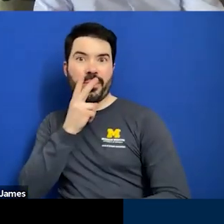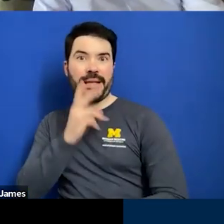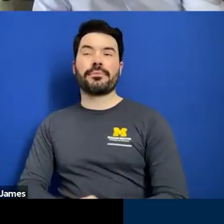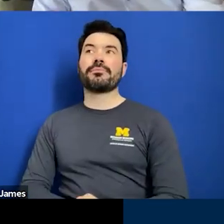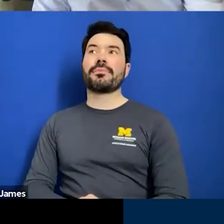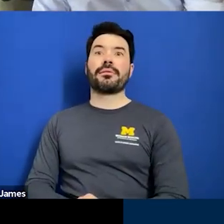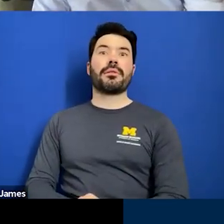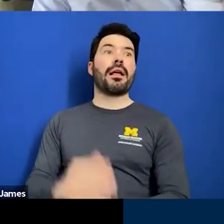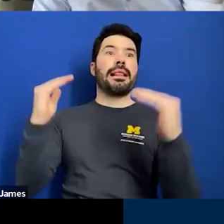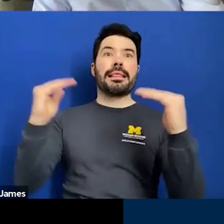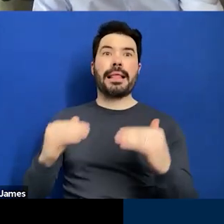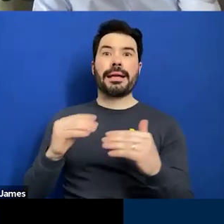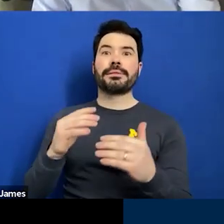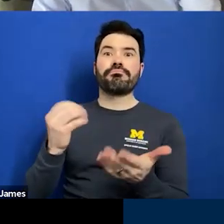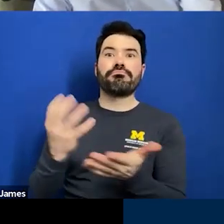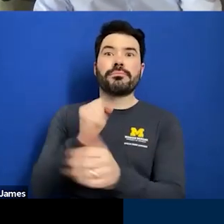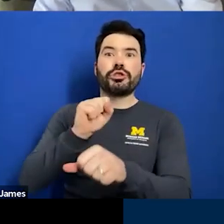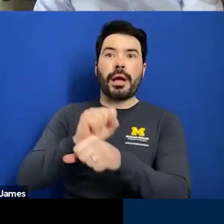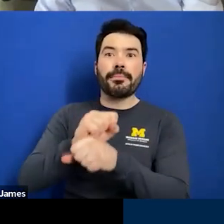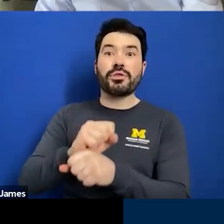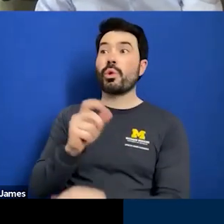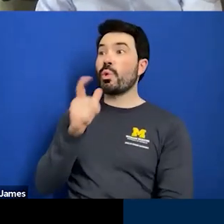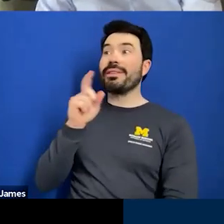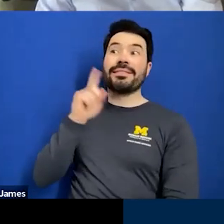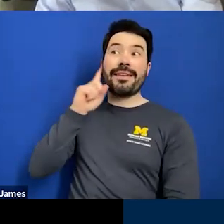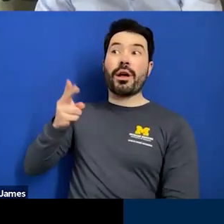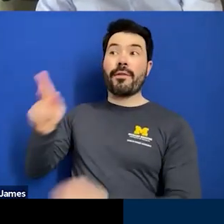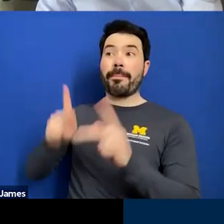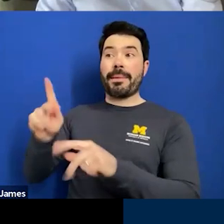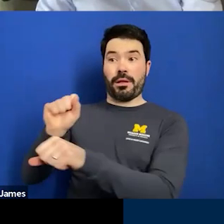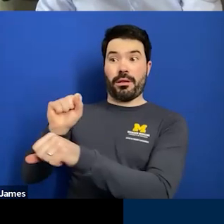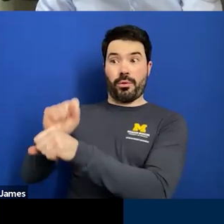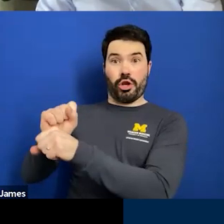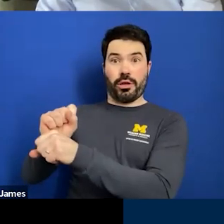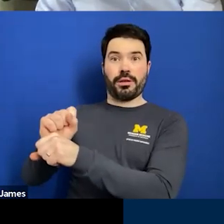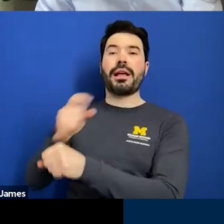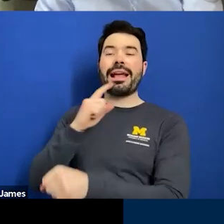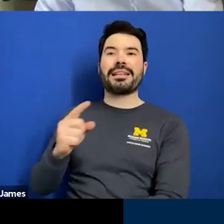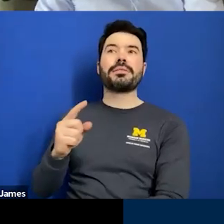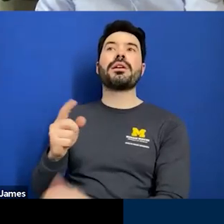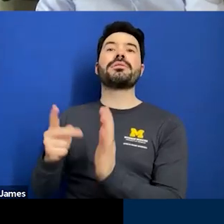the employment rate for deaf and hard of hearing people is about twice the general population.